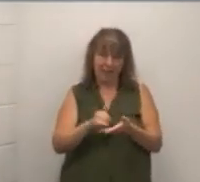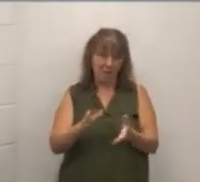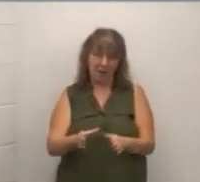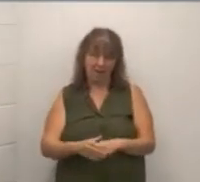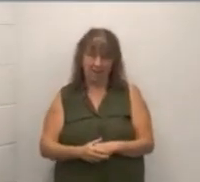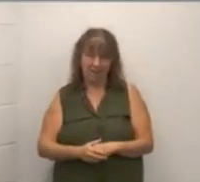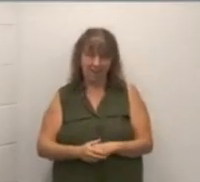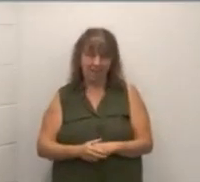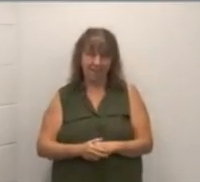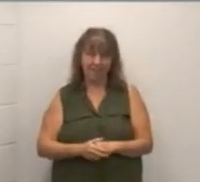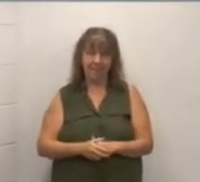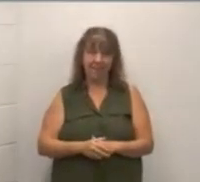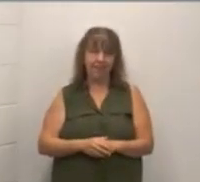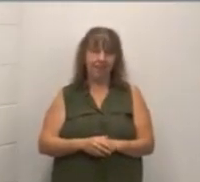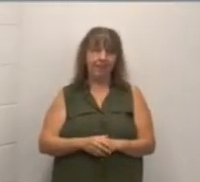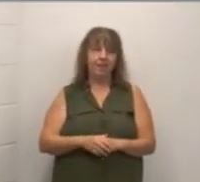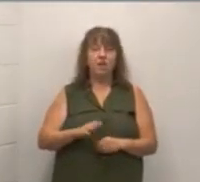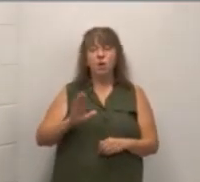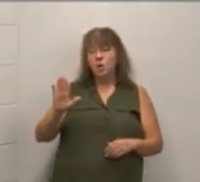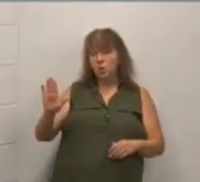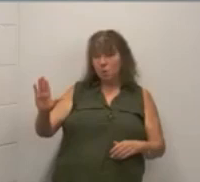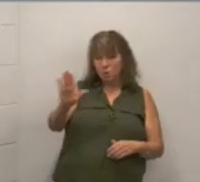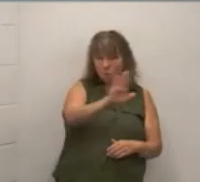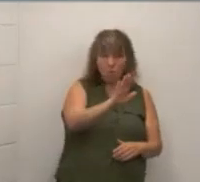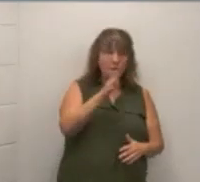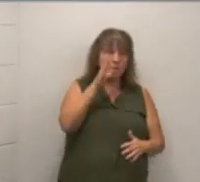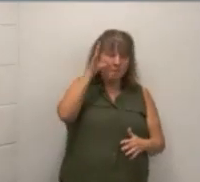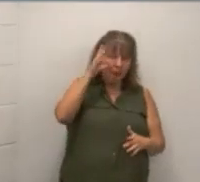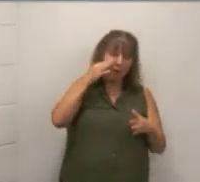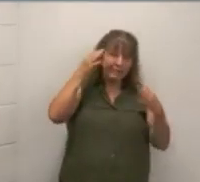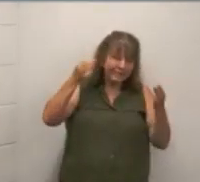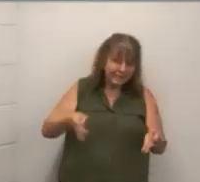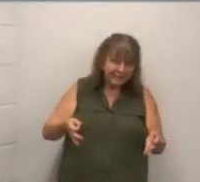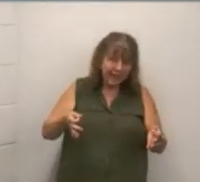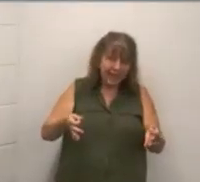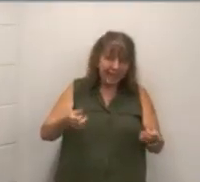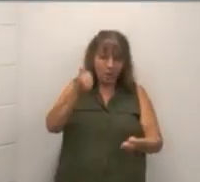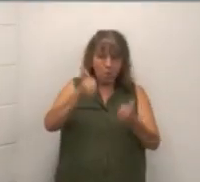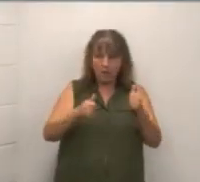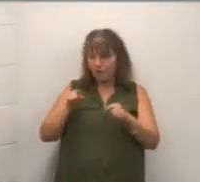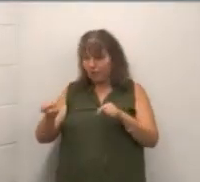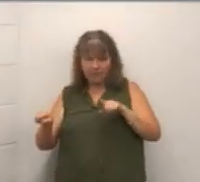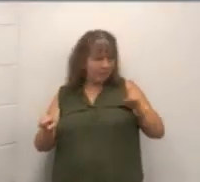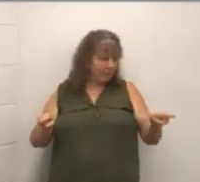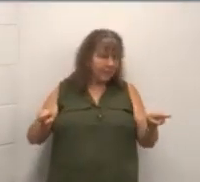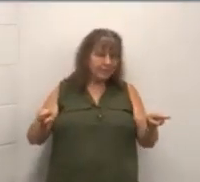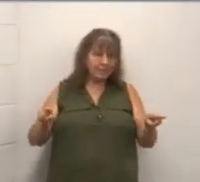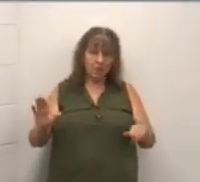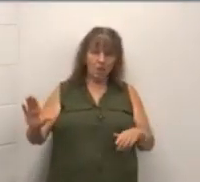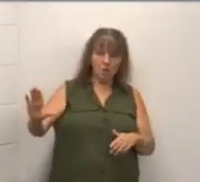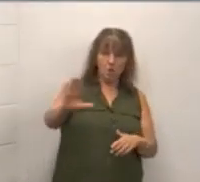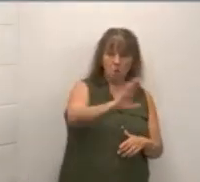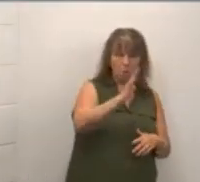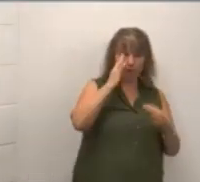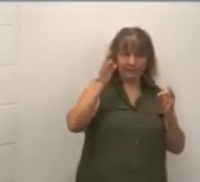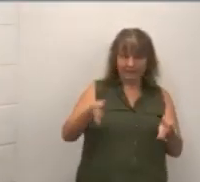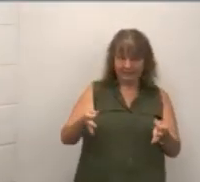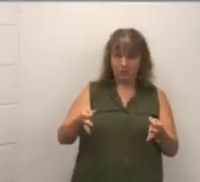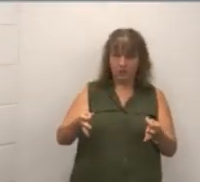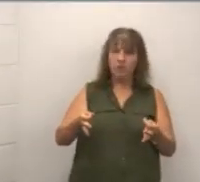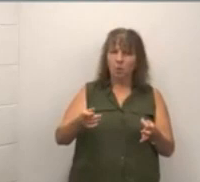it. Your selection, for a ton of reasons, needs to remain